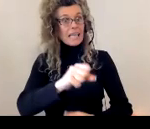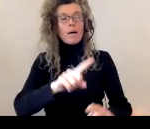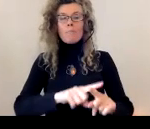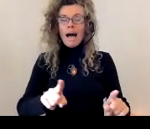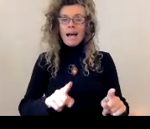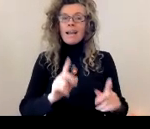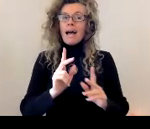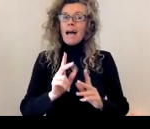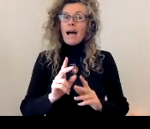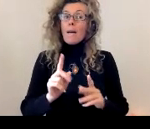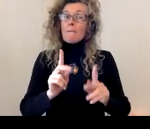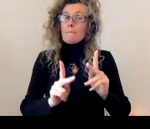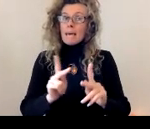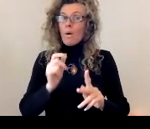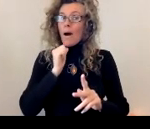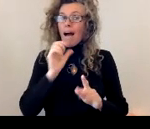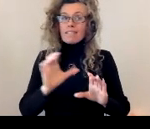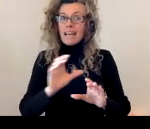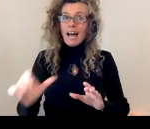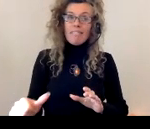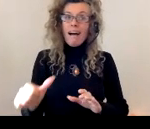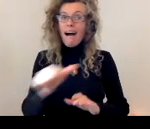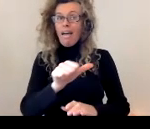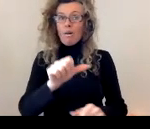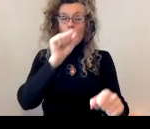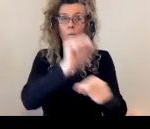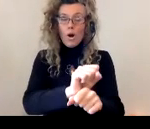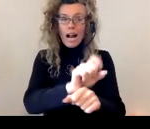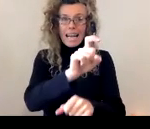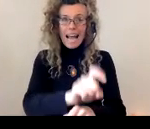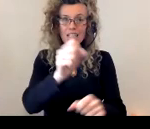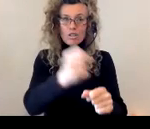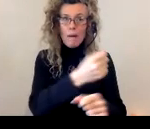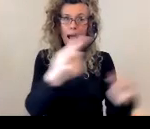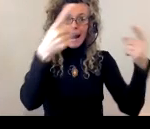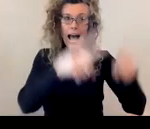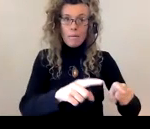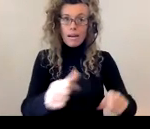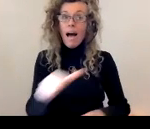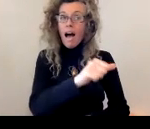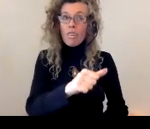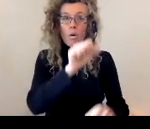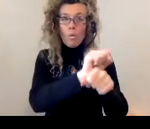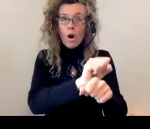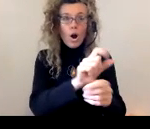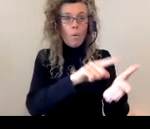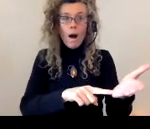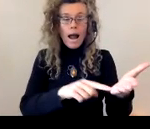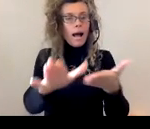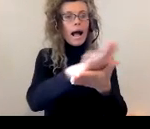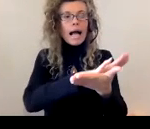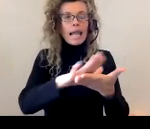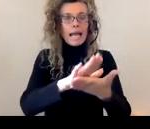haven't done the other work necessary to make that happen. And that other work would be cleaning the